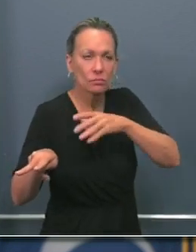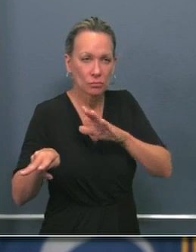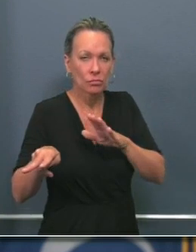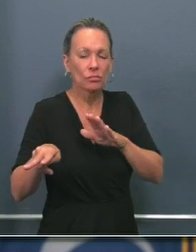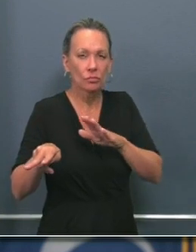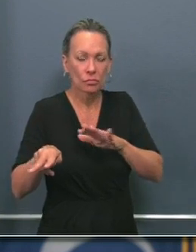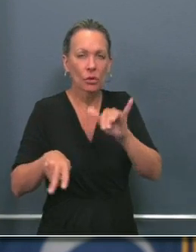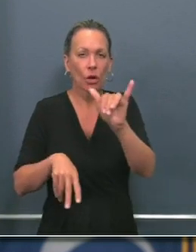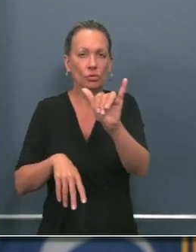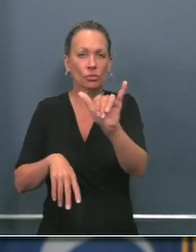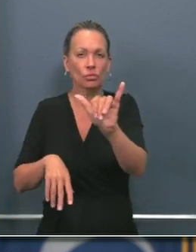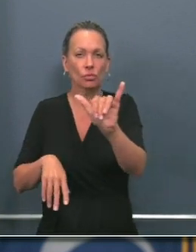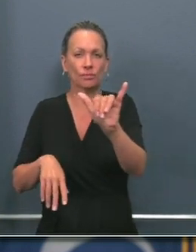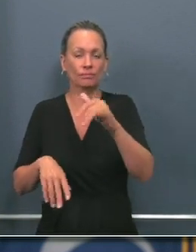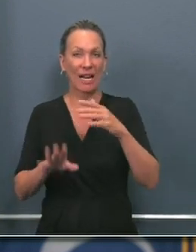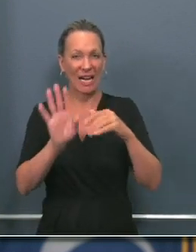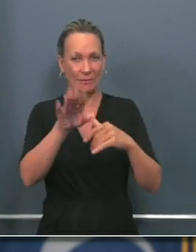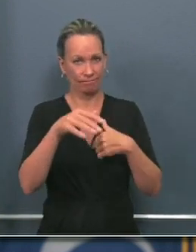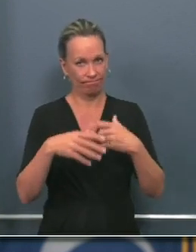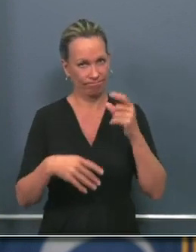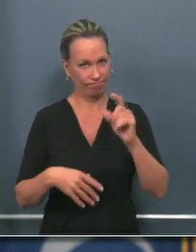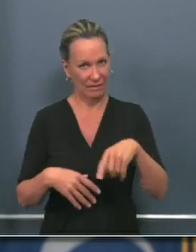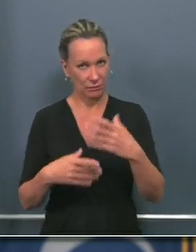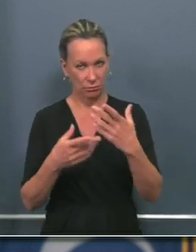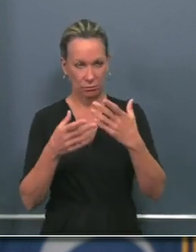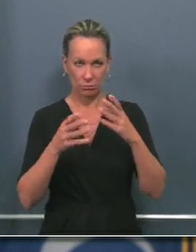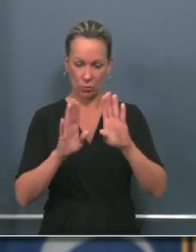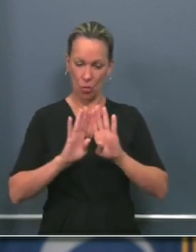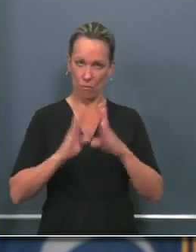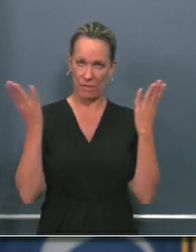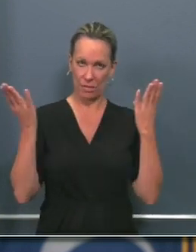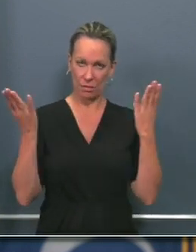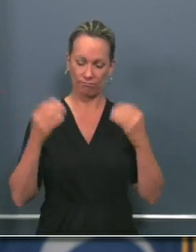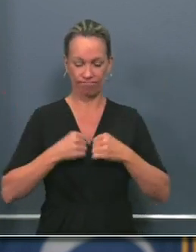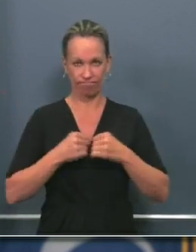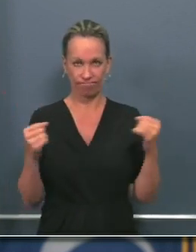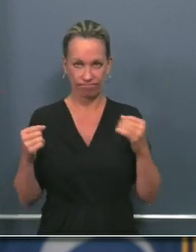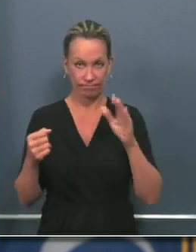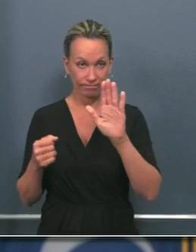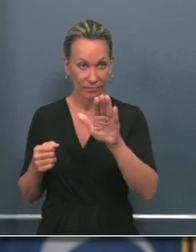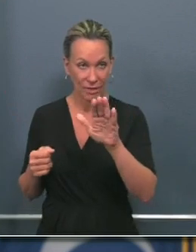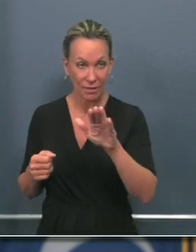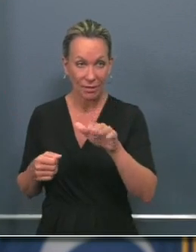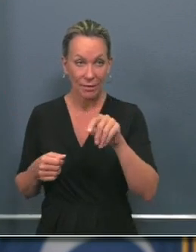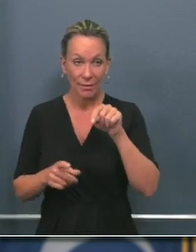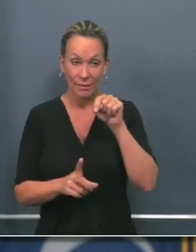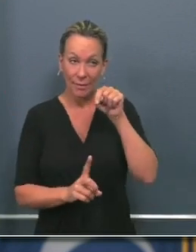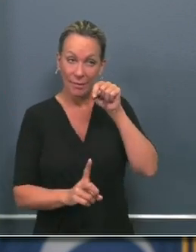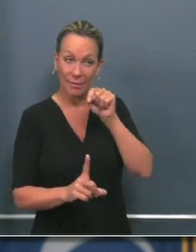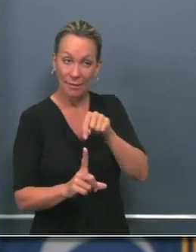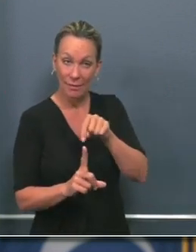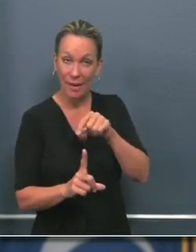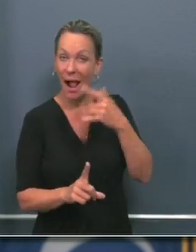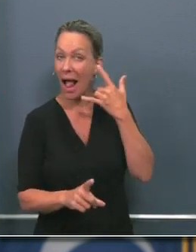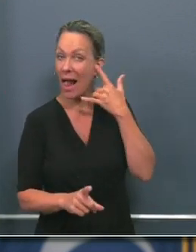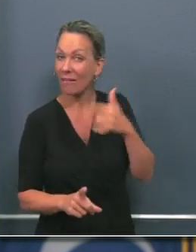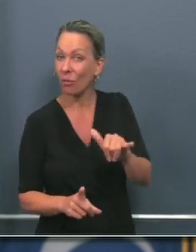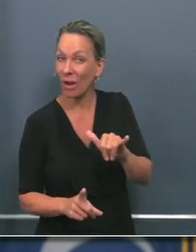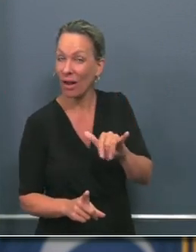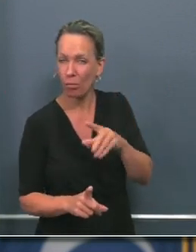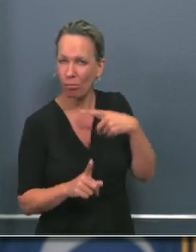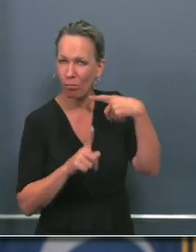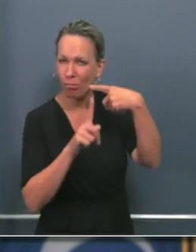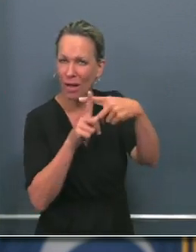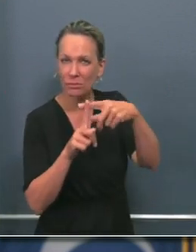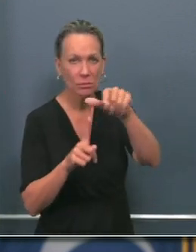national implication as well. It's not just the state of California. We're working with other states and their partnerships to see if we can